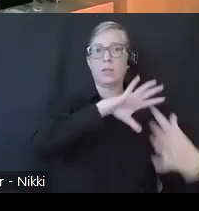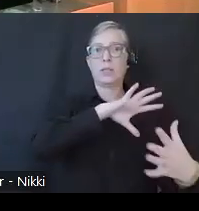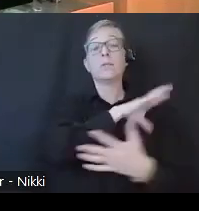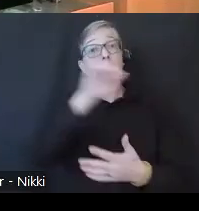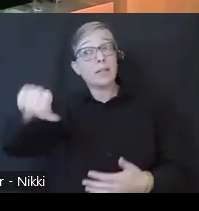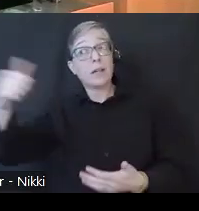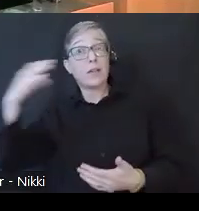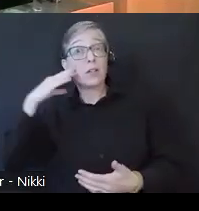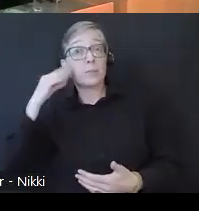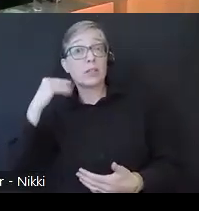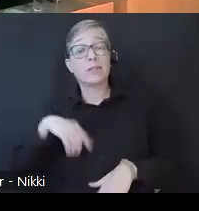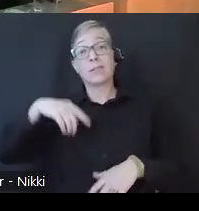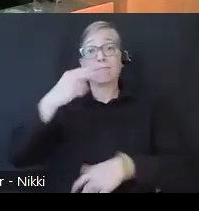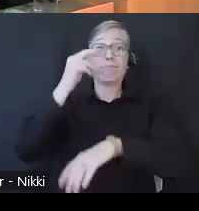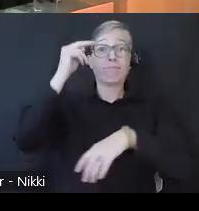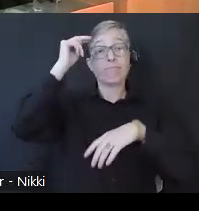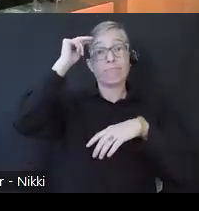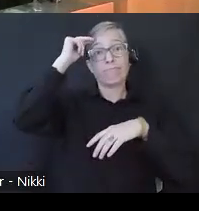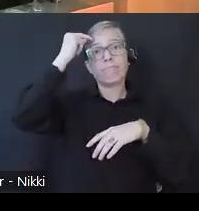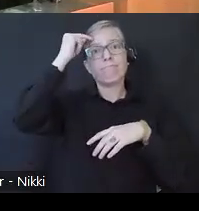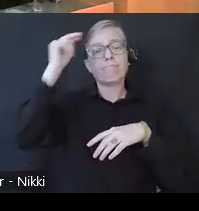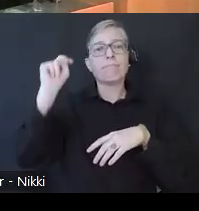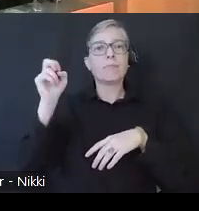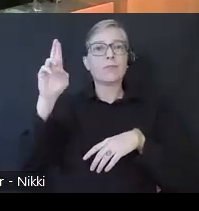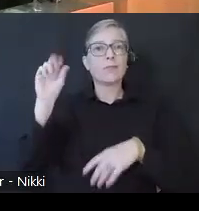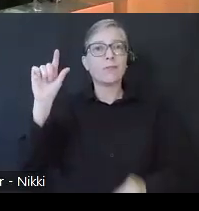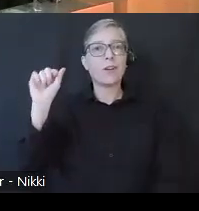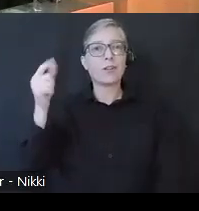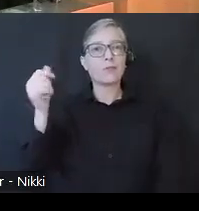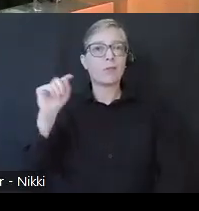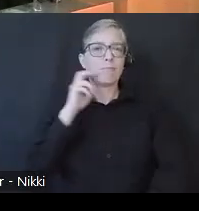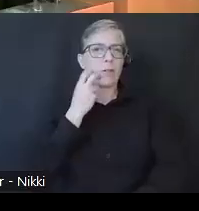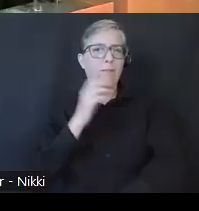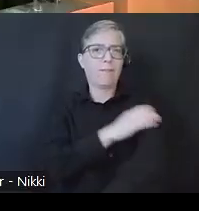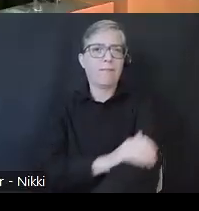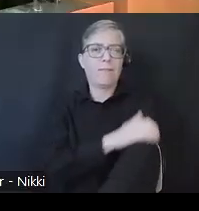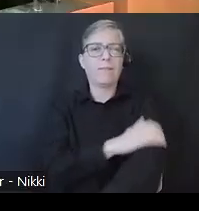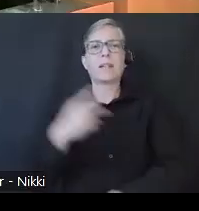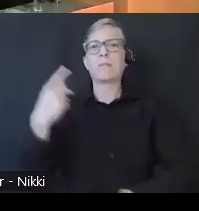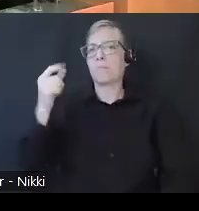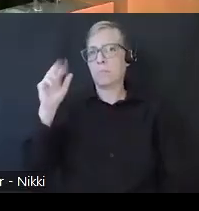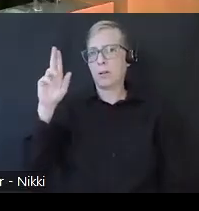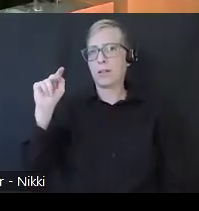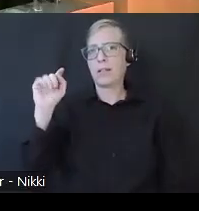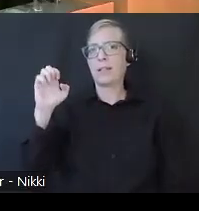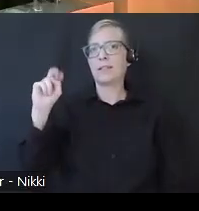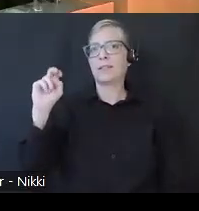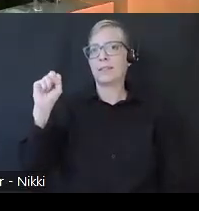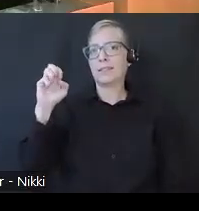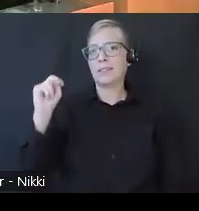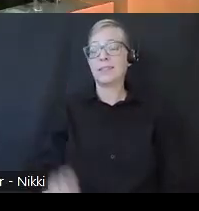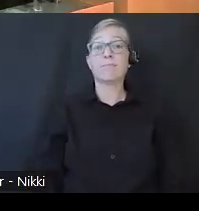experiences, neurological conditions like Parkinson's, for example, also extreme sports, solo